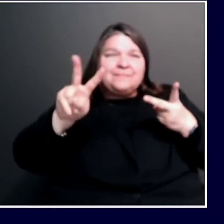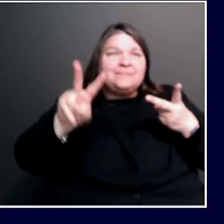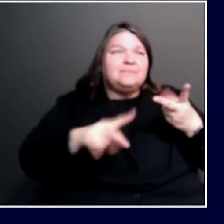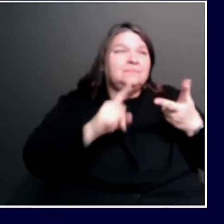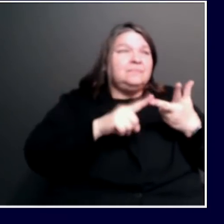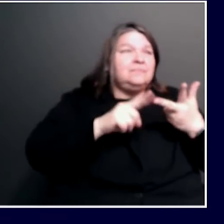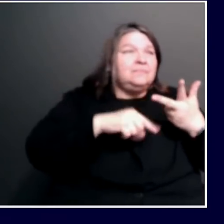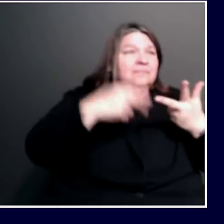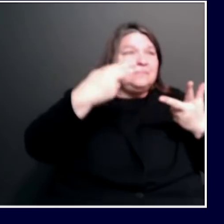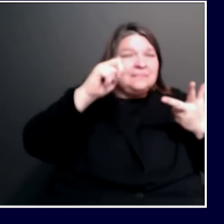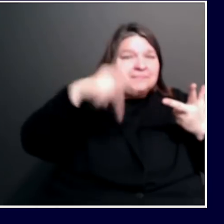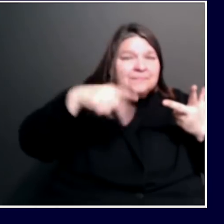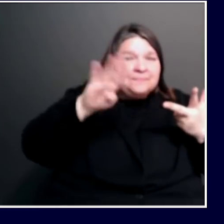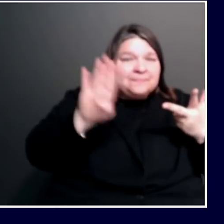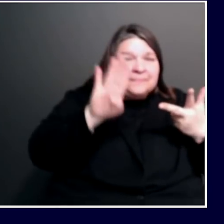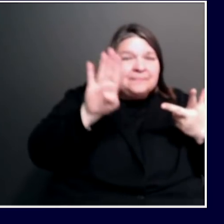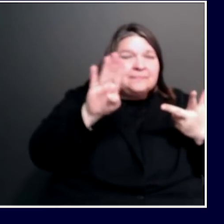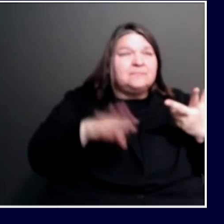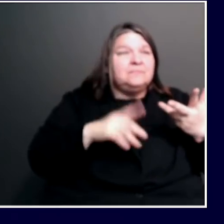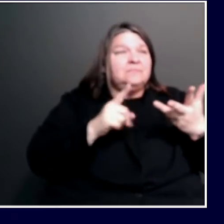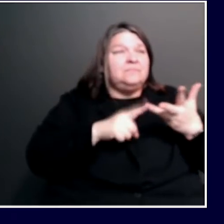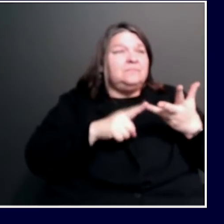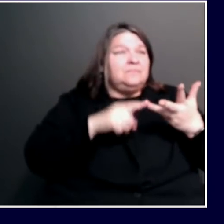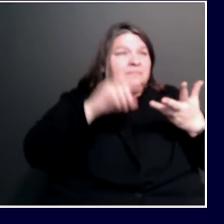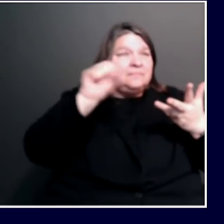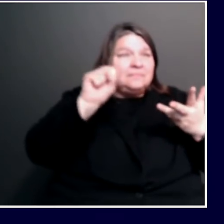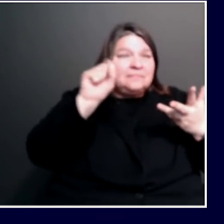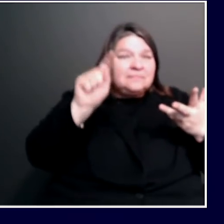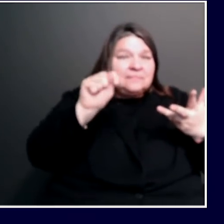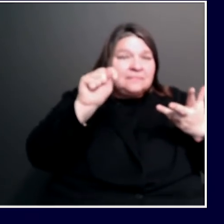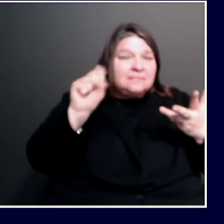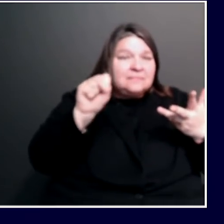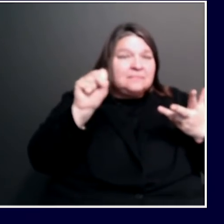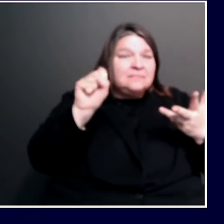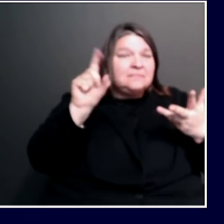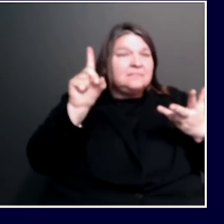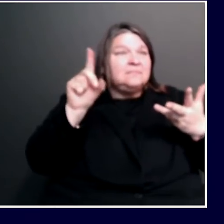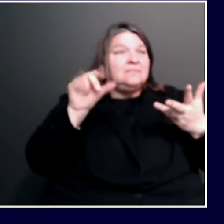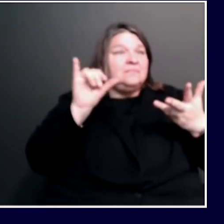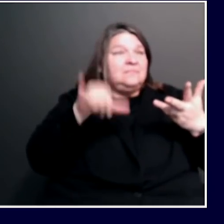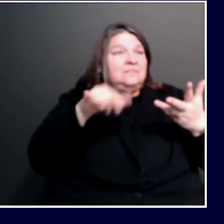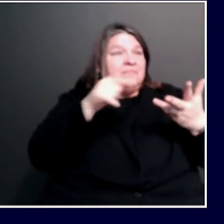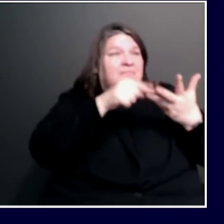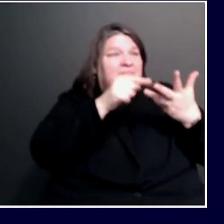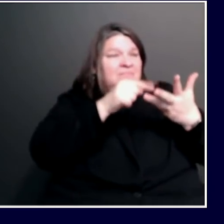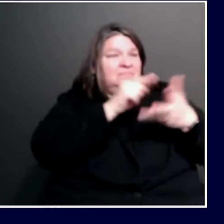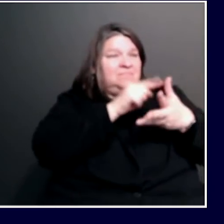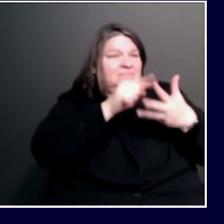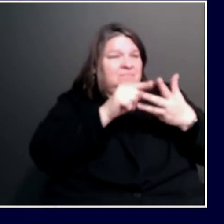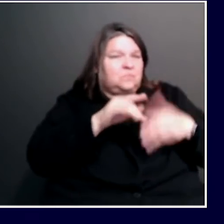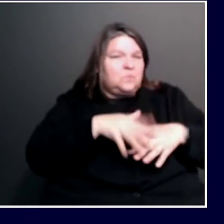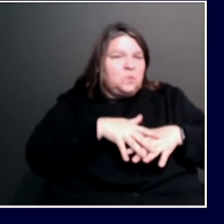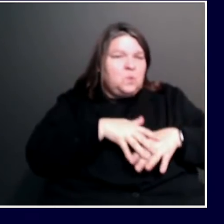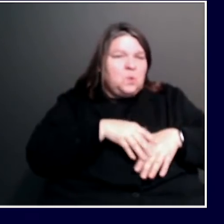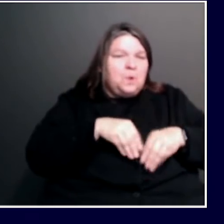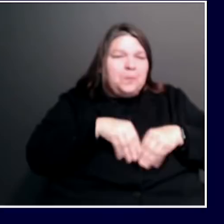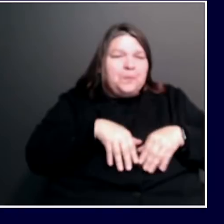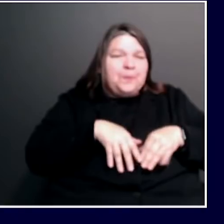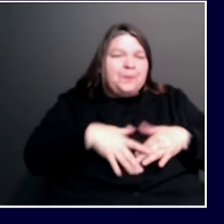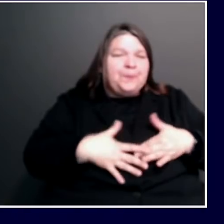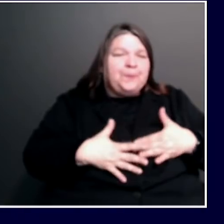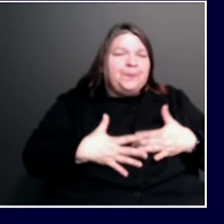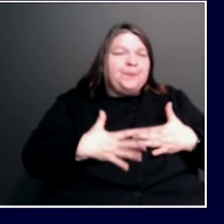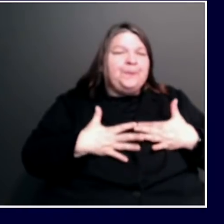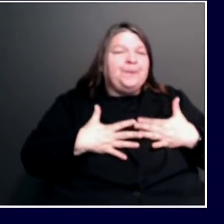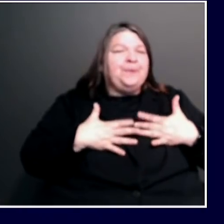STDs, because they function with those epidemiological parameters and profile. Omicron is the opposite of that. If